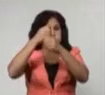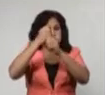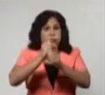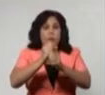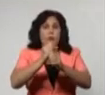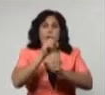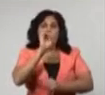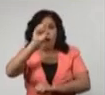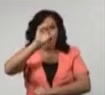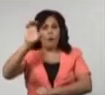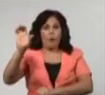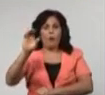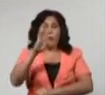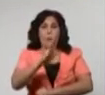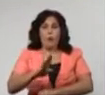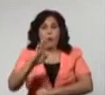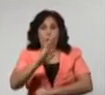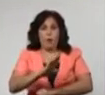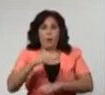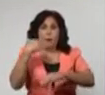epidemiological risks.